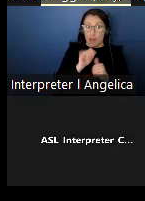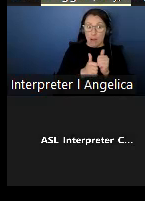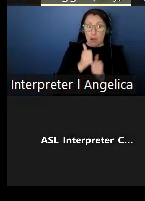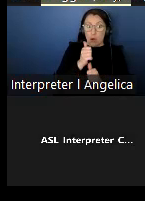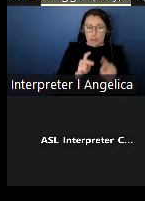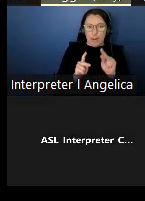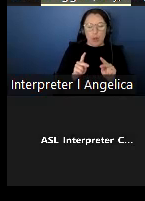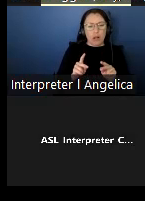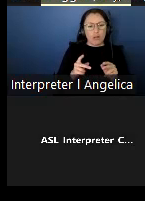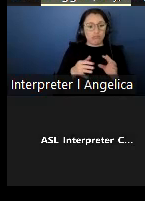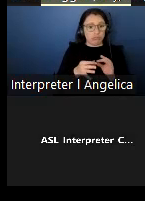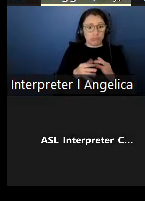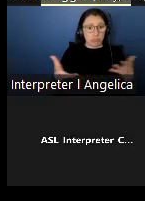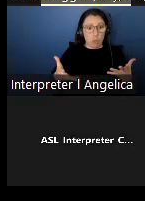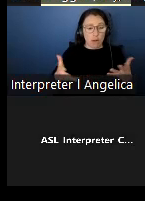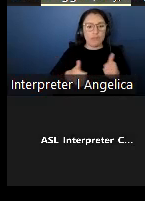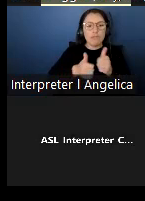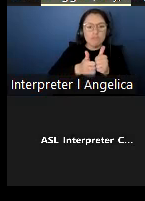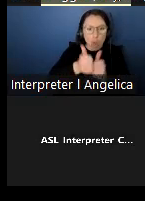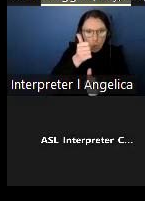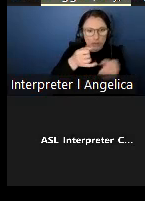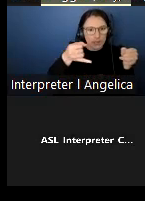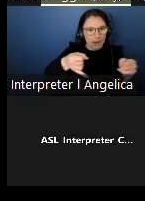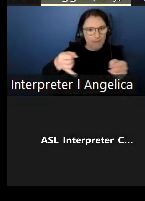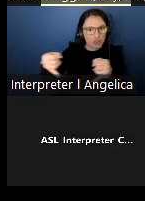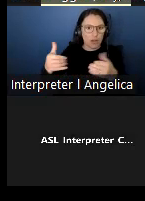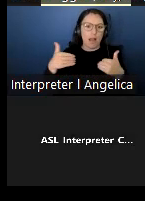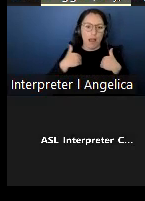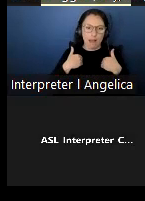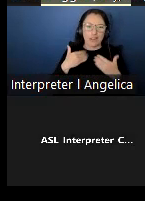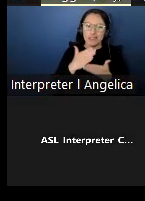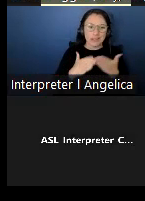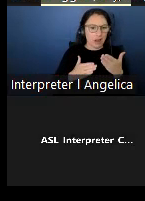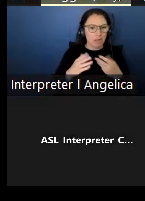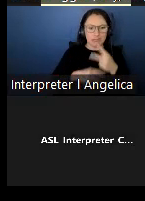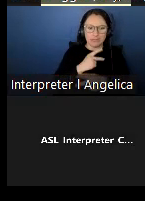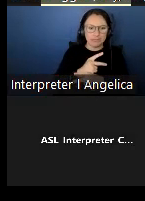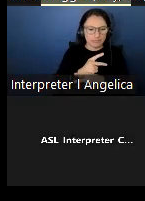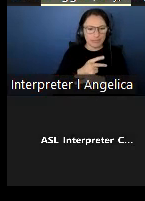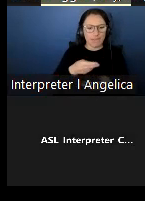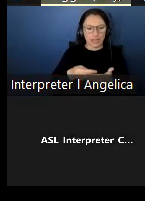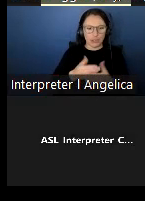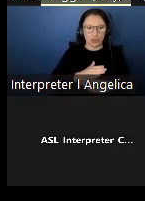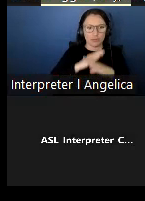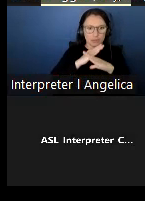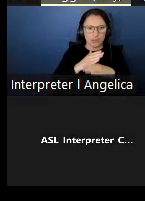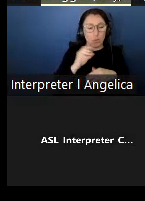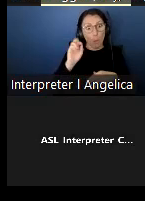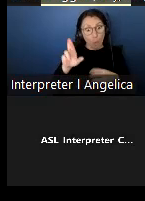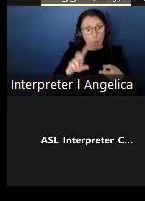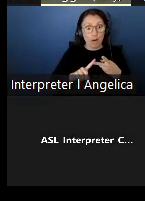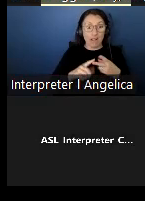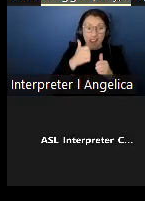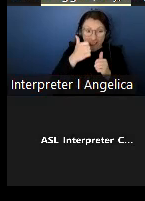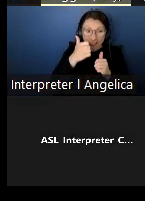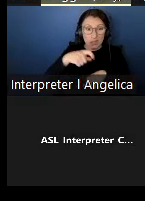saying most individuals they work with have some kind of financial barrier. And there are a couple folks where it's coming up every single time, like every single survivor